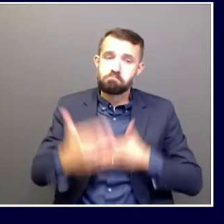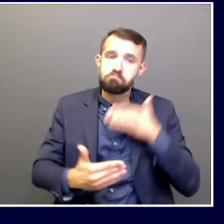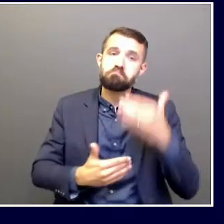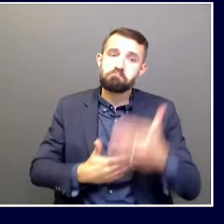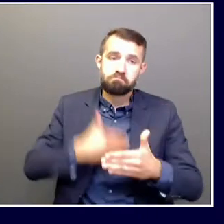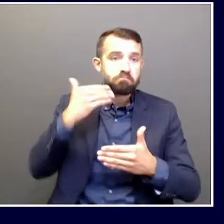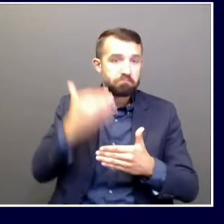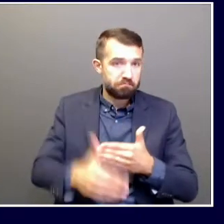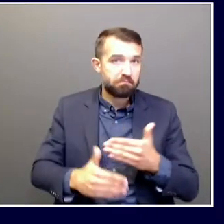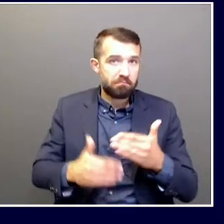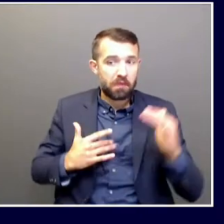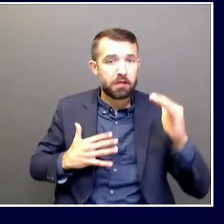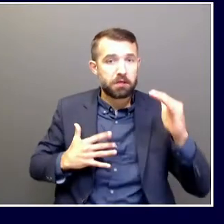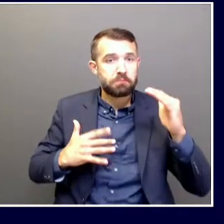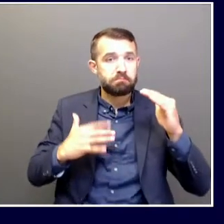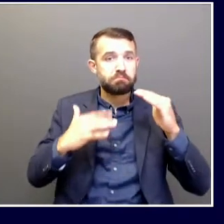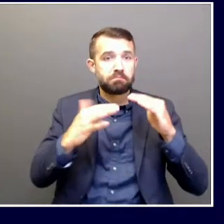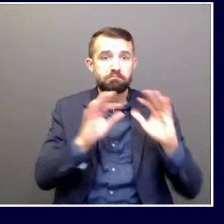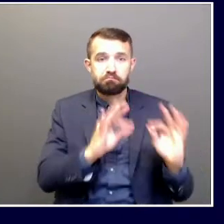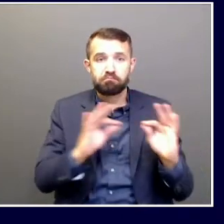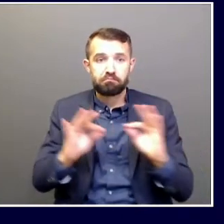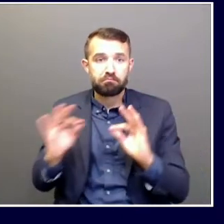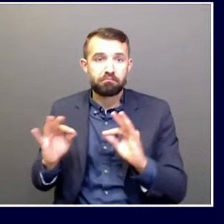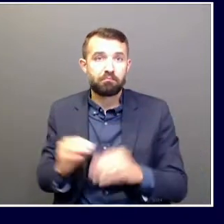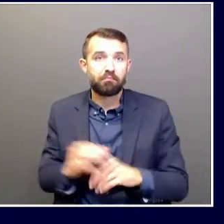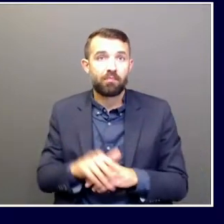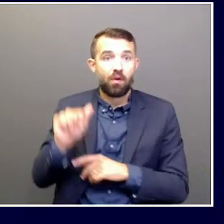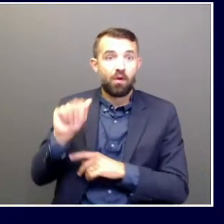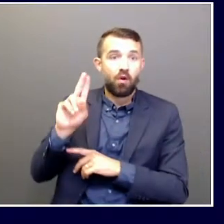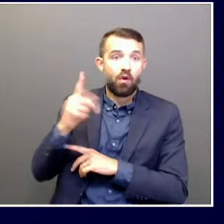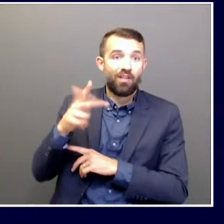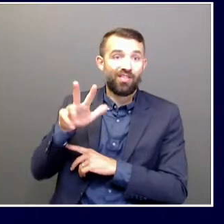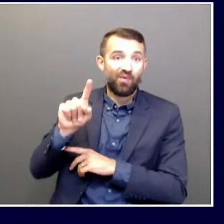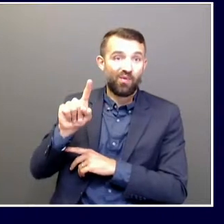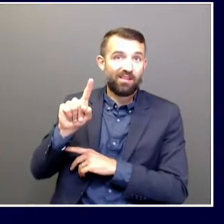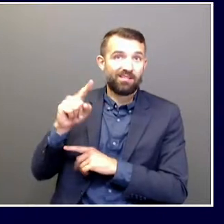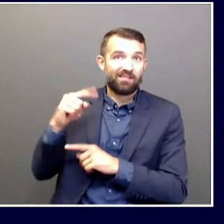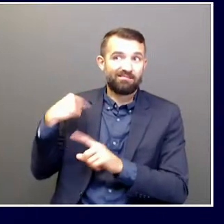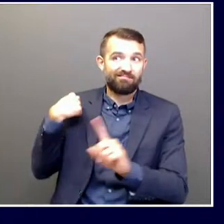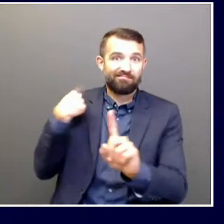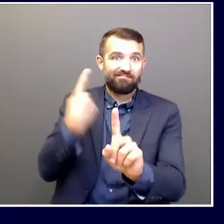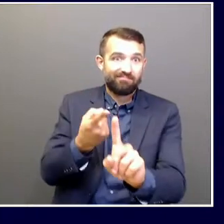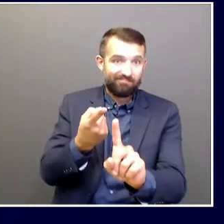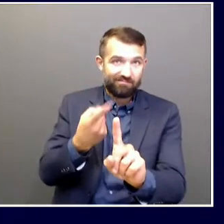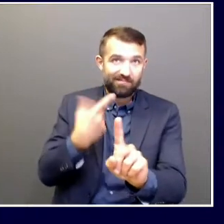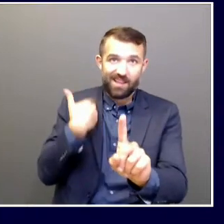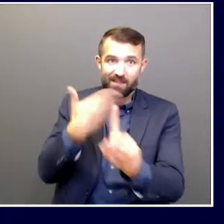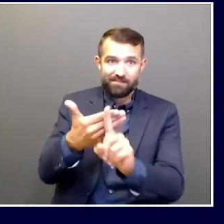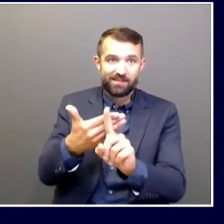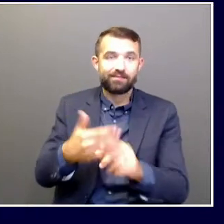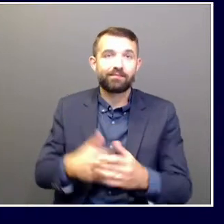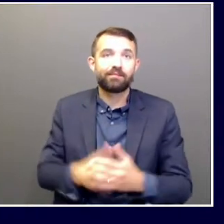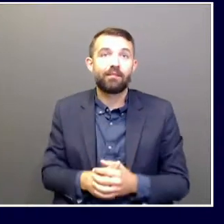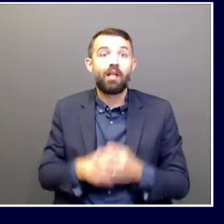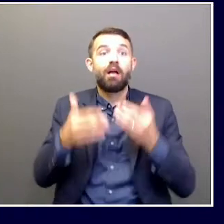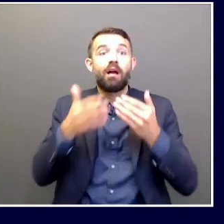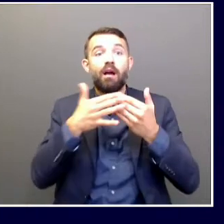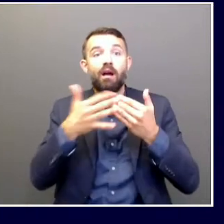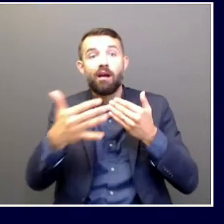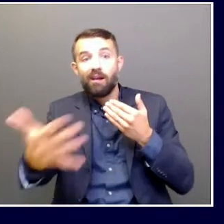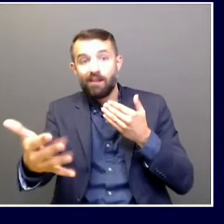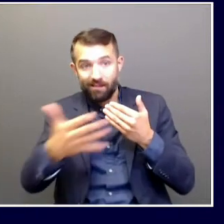but we've had even more time between that point in time, August 31st, and now. We meet with hospitals,